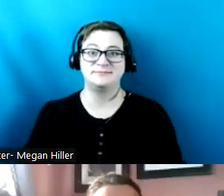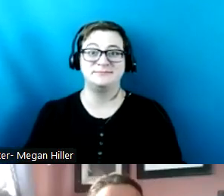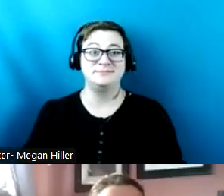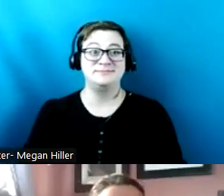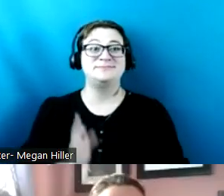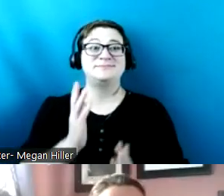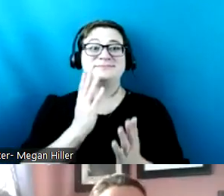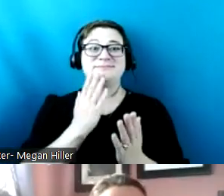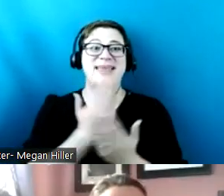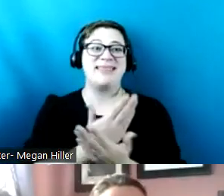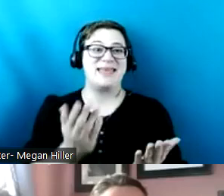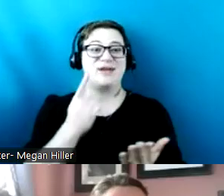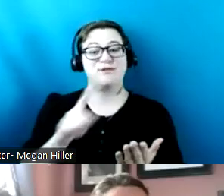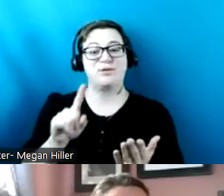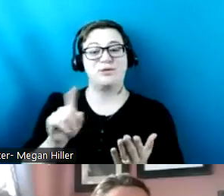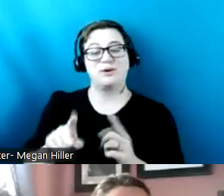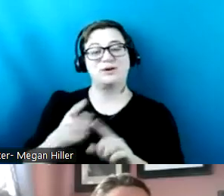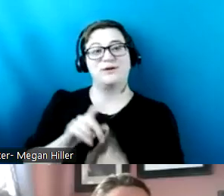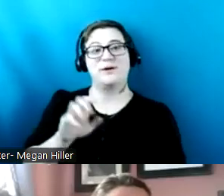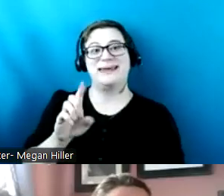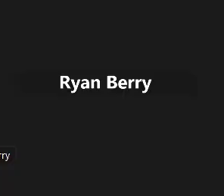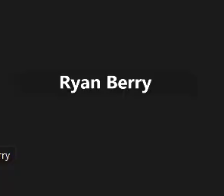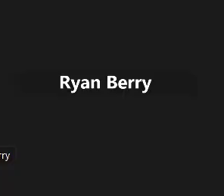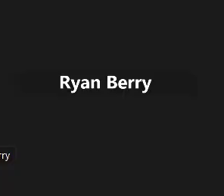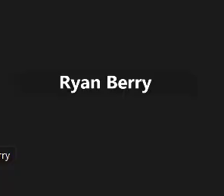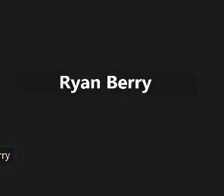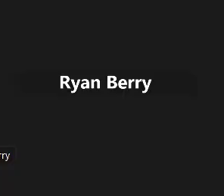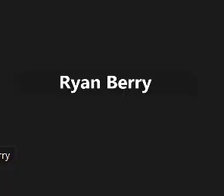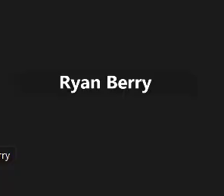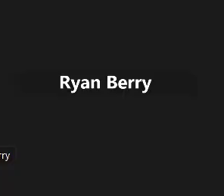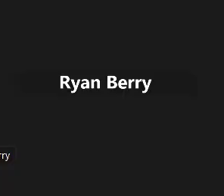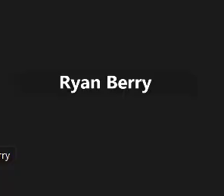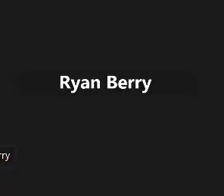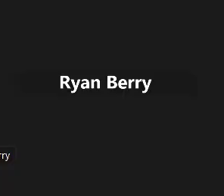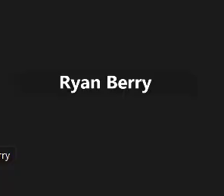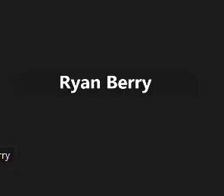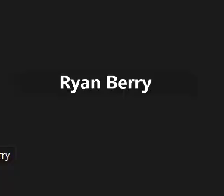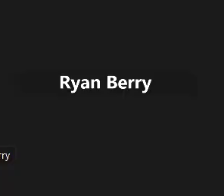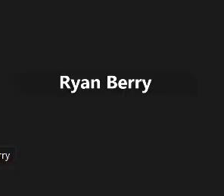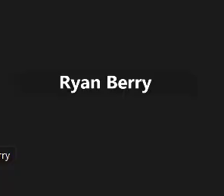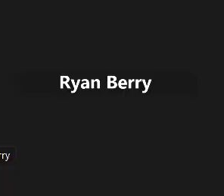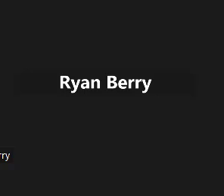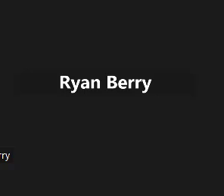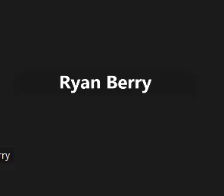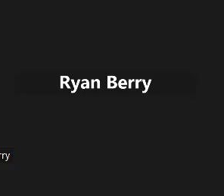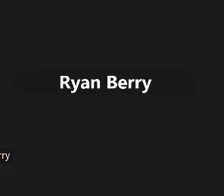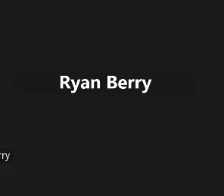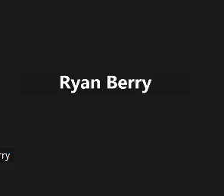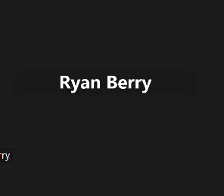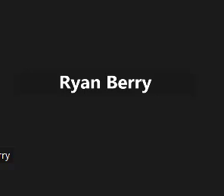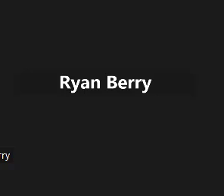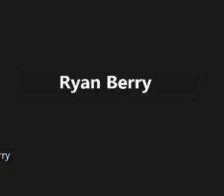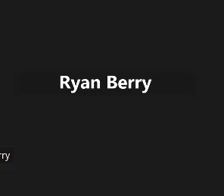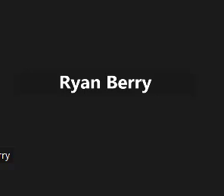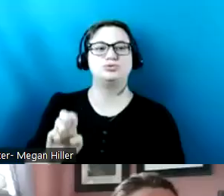Thank you for that question, Edie. Edie asked in the chat to confirm the deadline for input, June 23rd. That is correct.